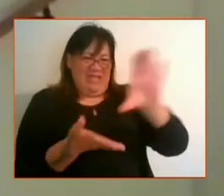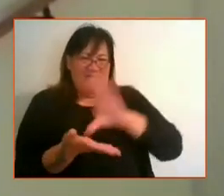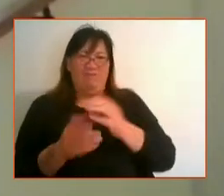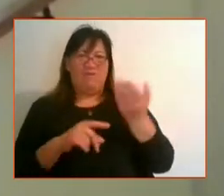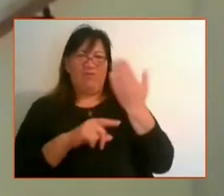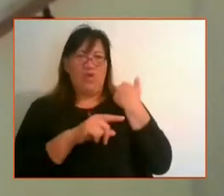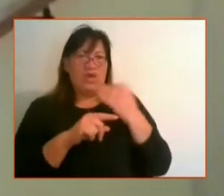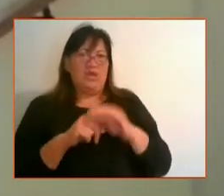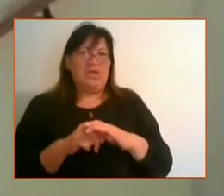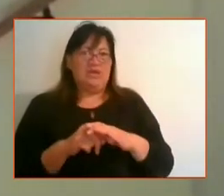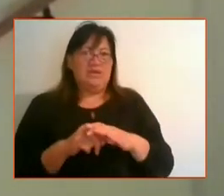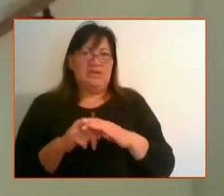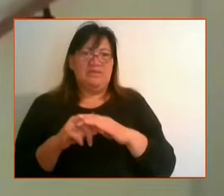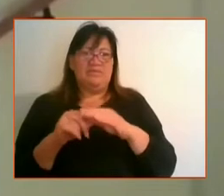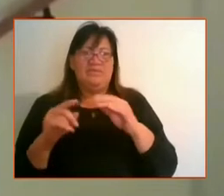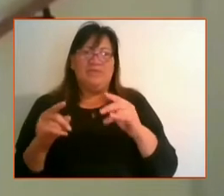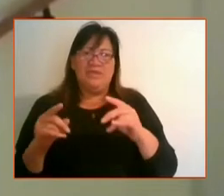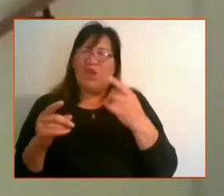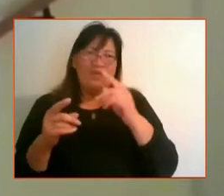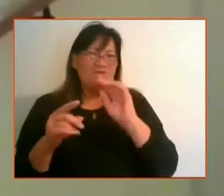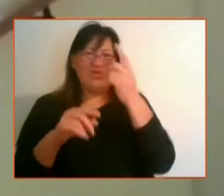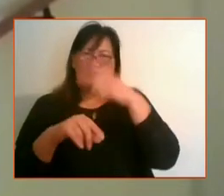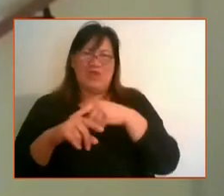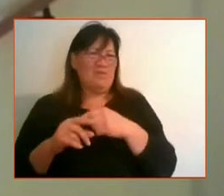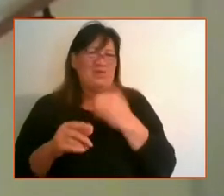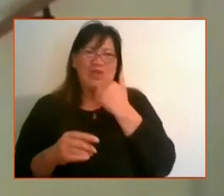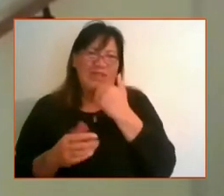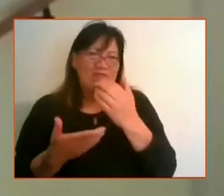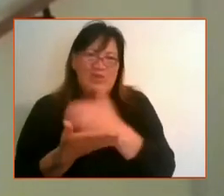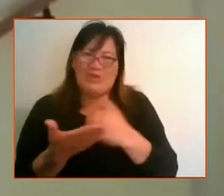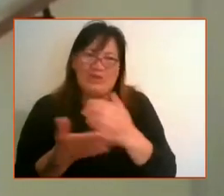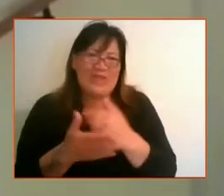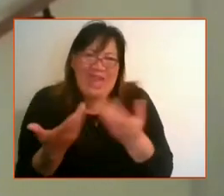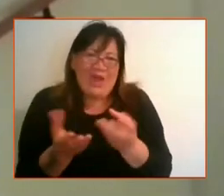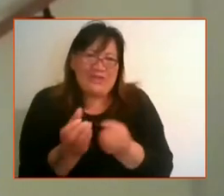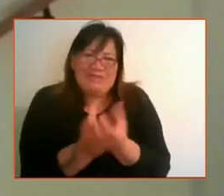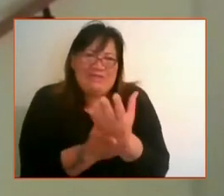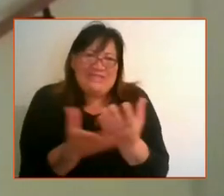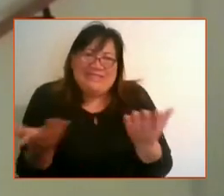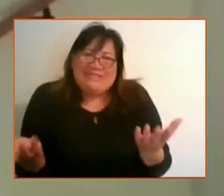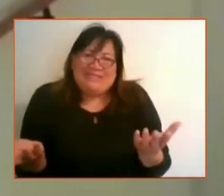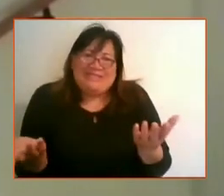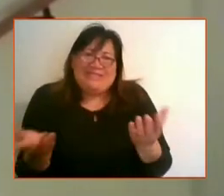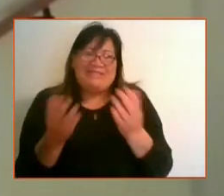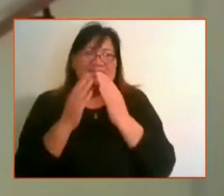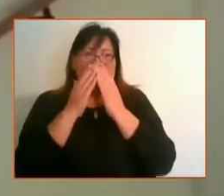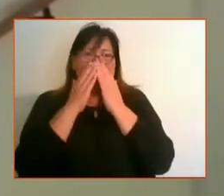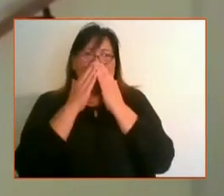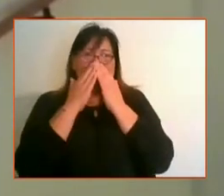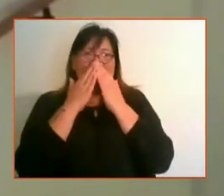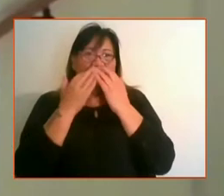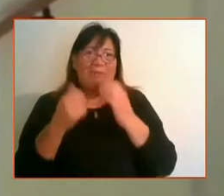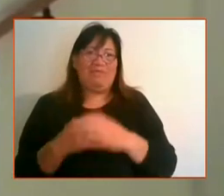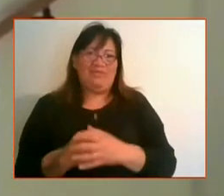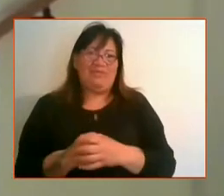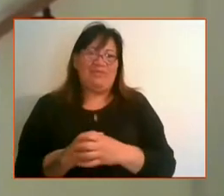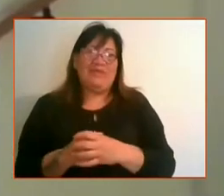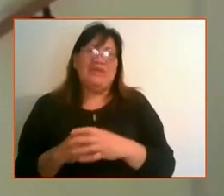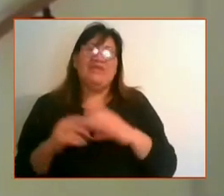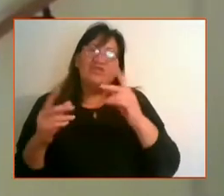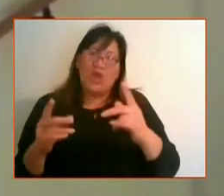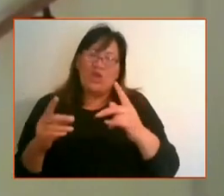funding injection, it isn't properly resourced in how to spend it. So what will happen with this cash and how should